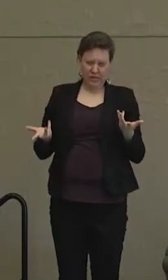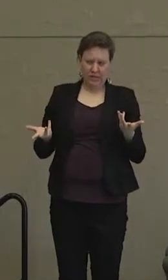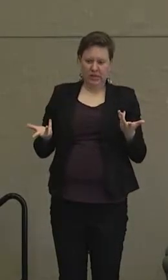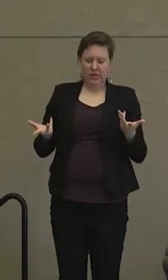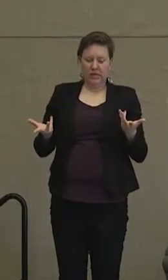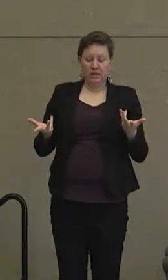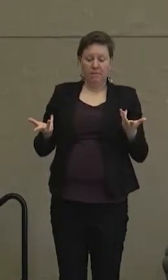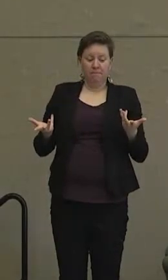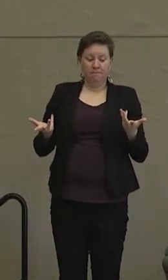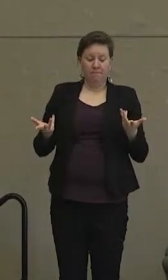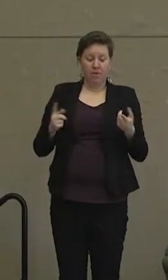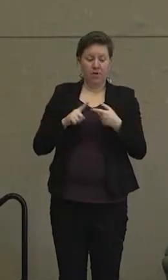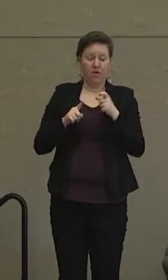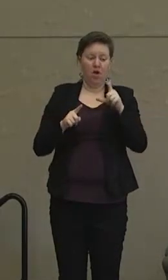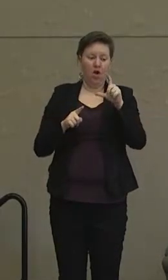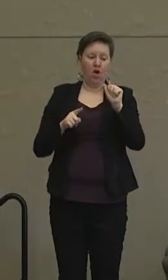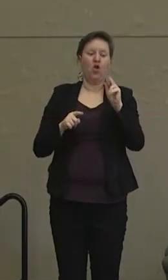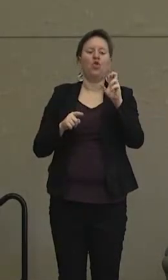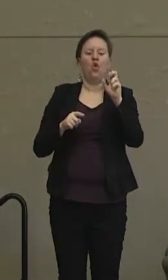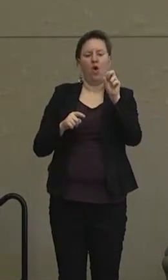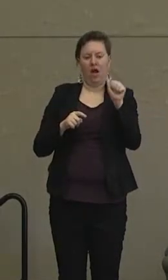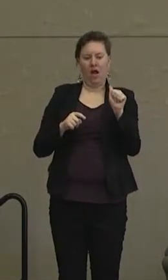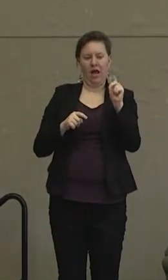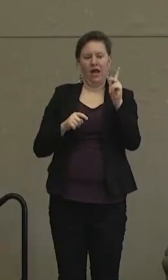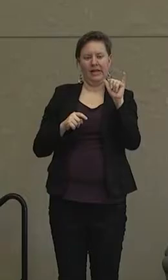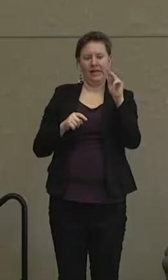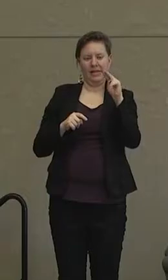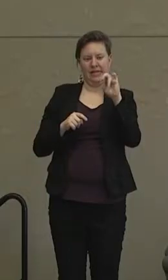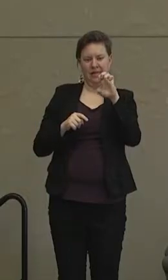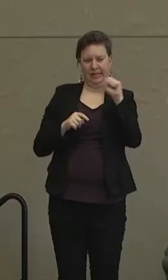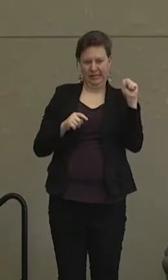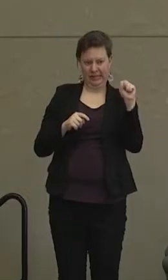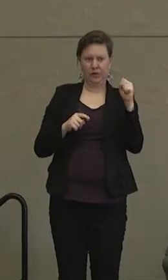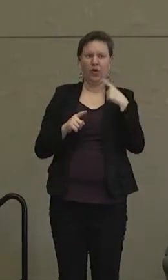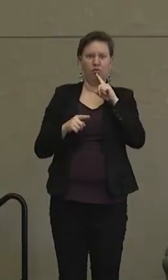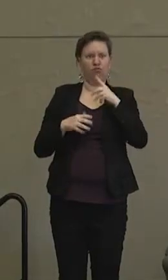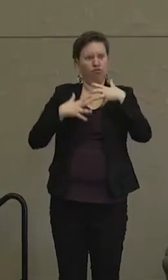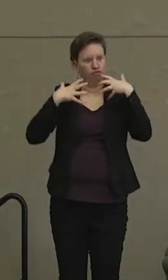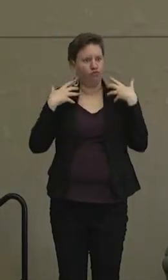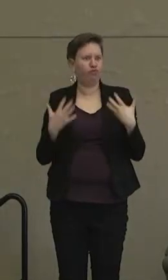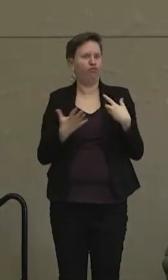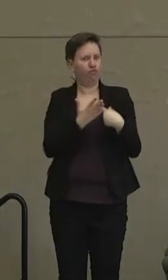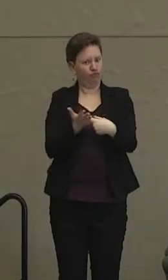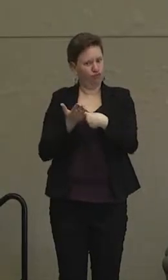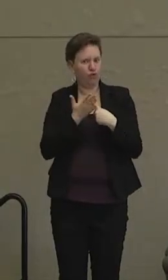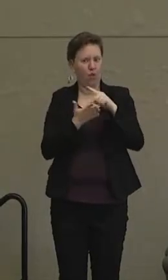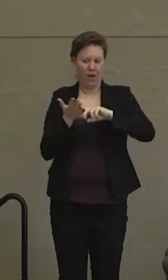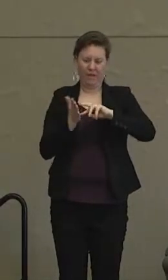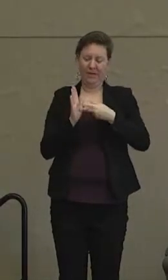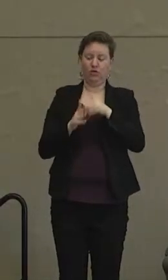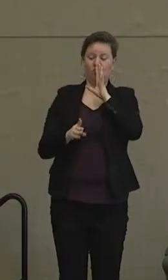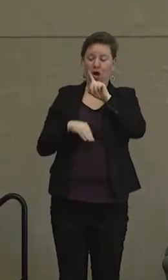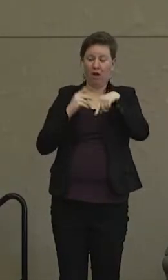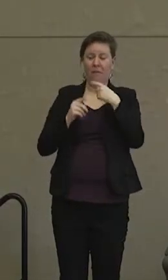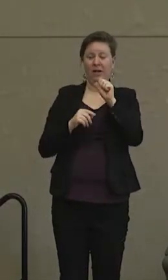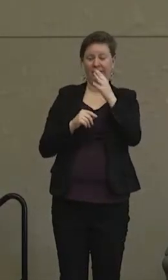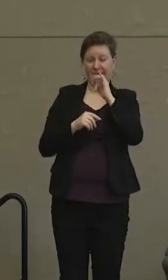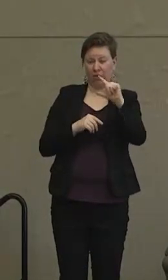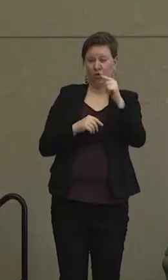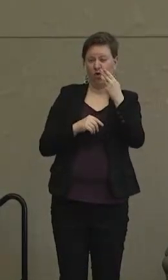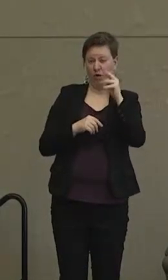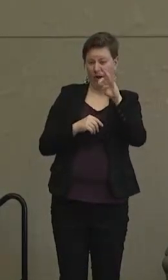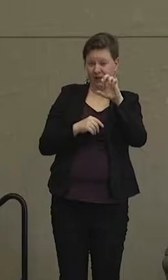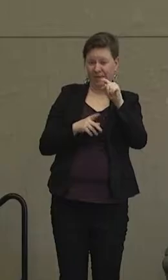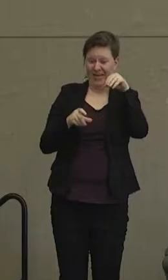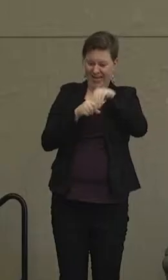on that by Laura Kipnis. And we had a really robust conversation about what it means to talk about sexual harassment in the